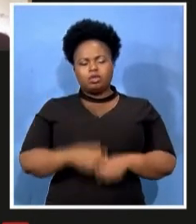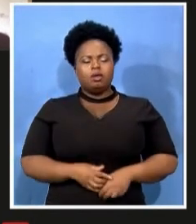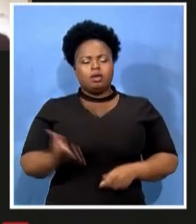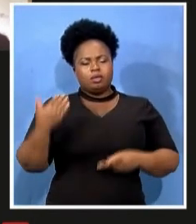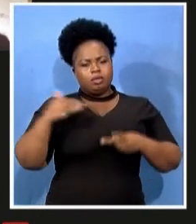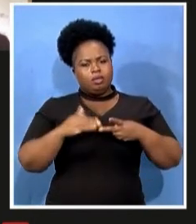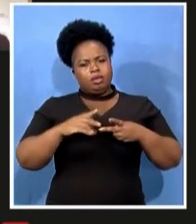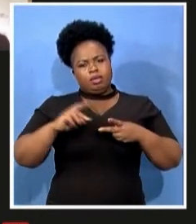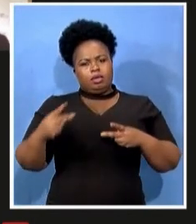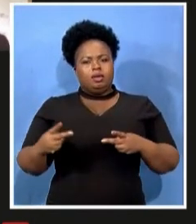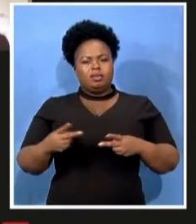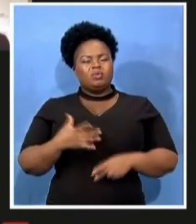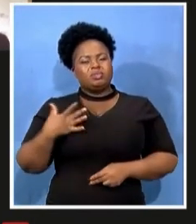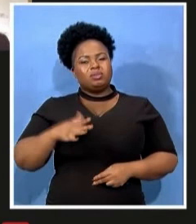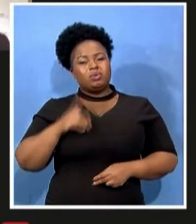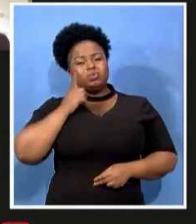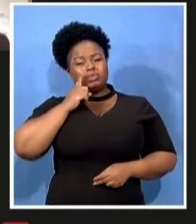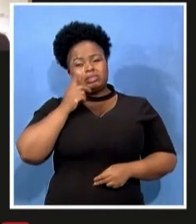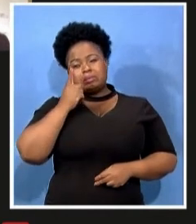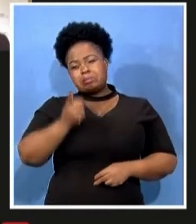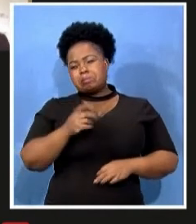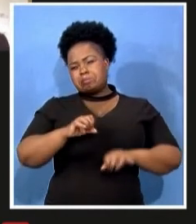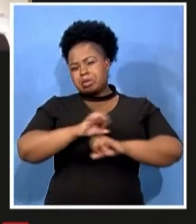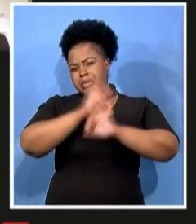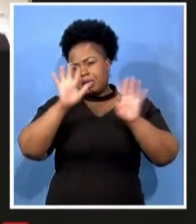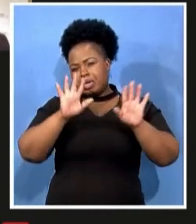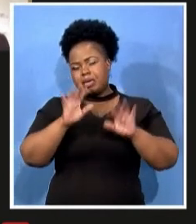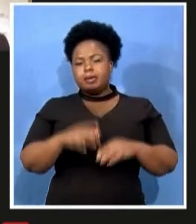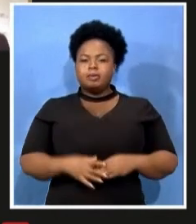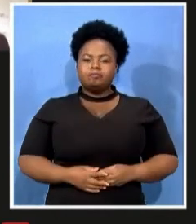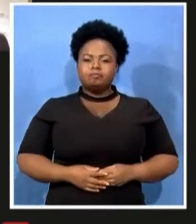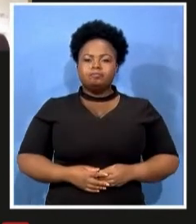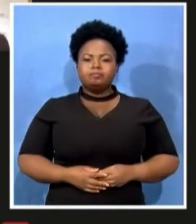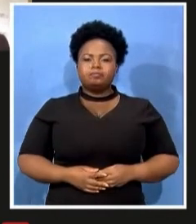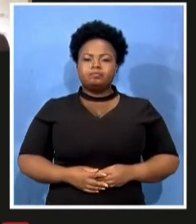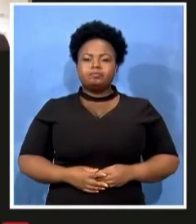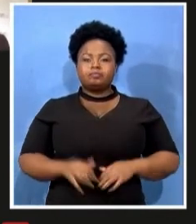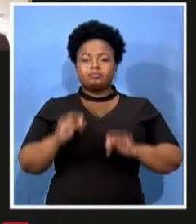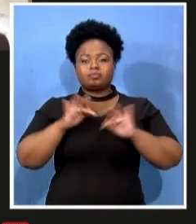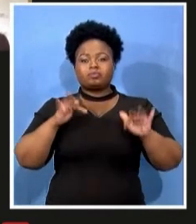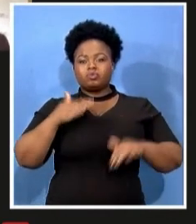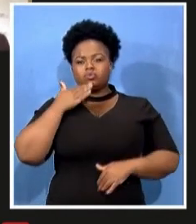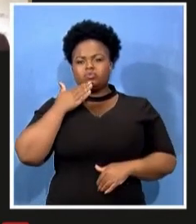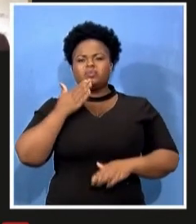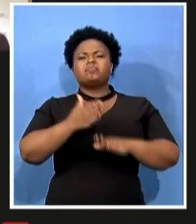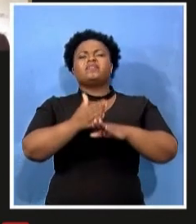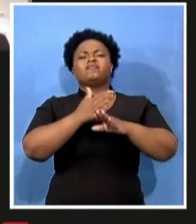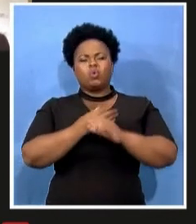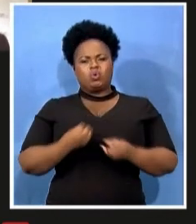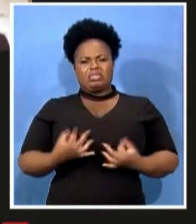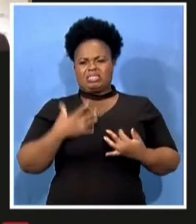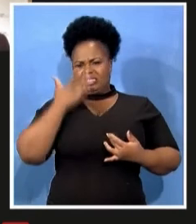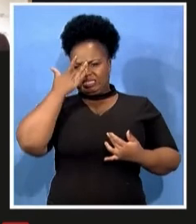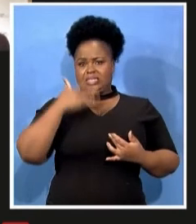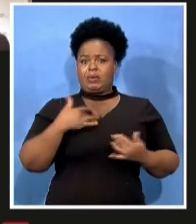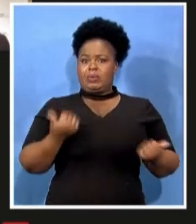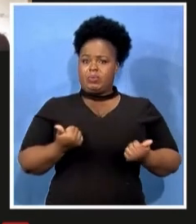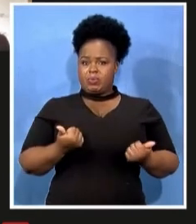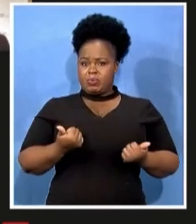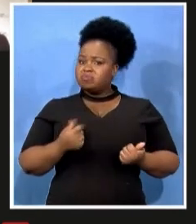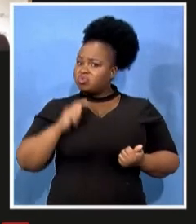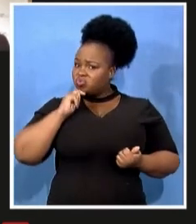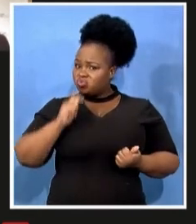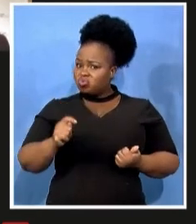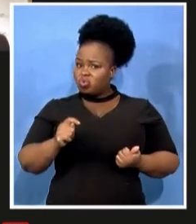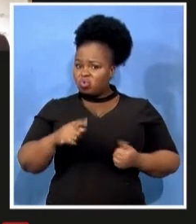clarity on are the people who have been already previously infected. Do they get the antibodies? So that issue is being worked on, so we'll